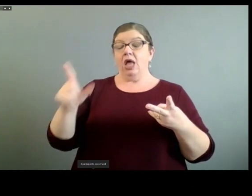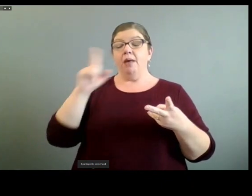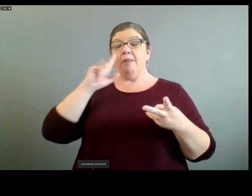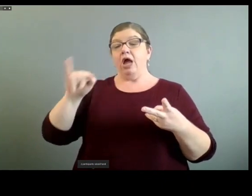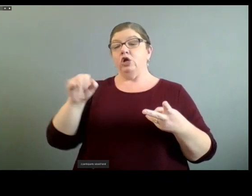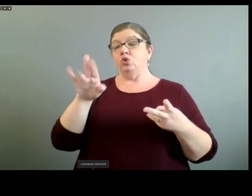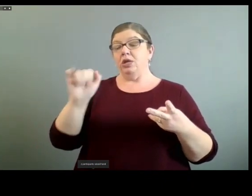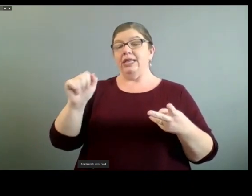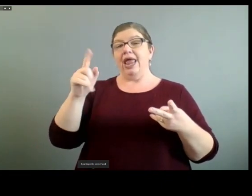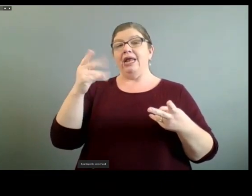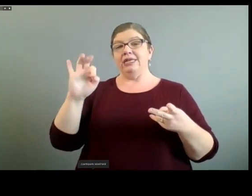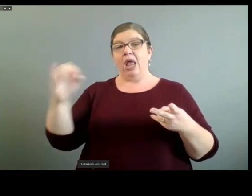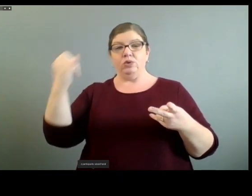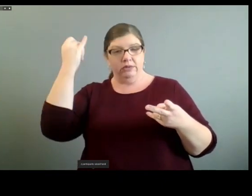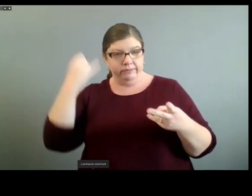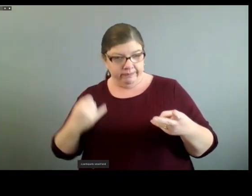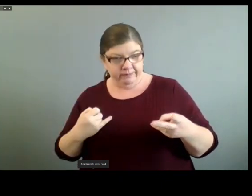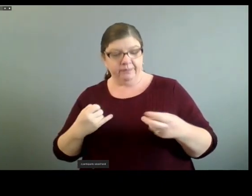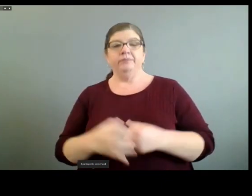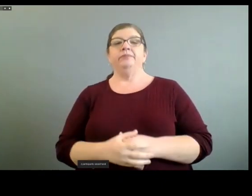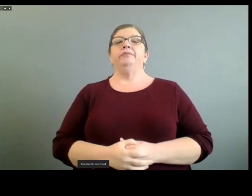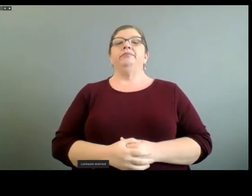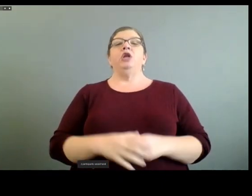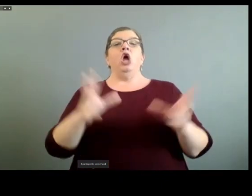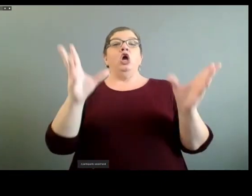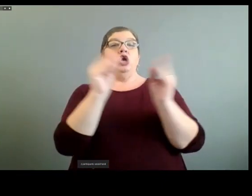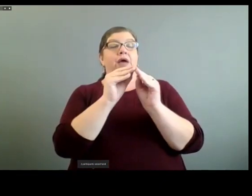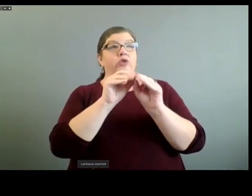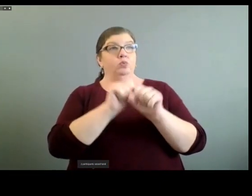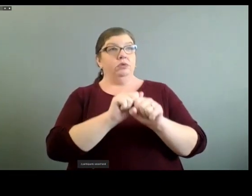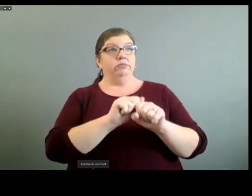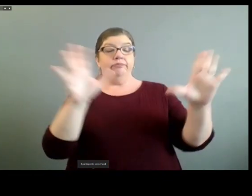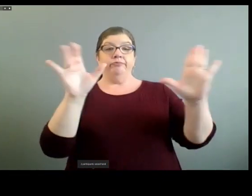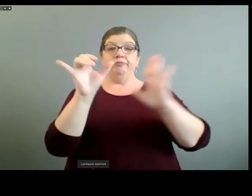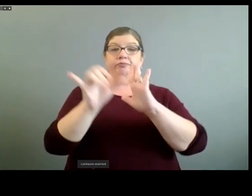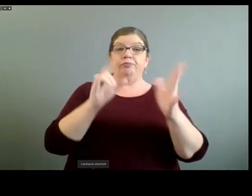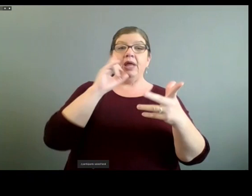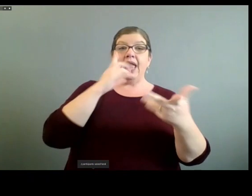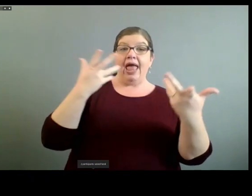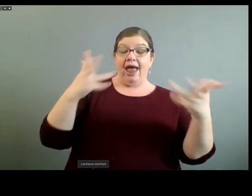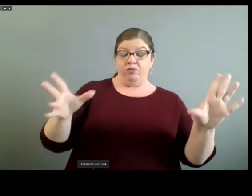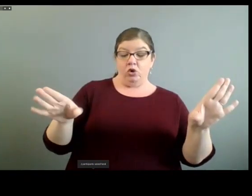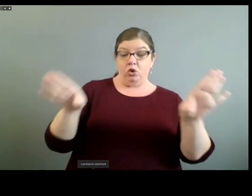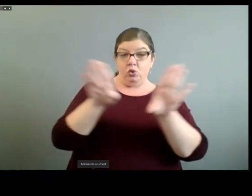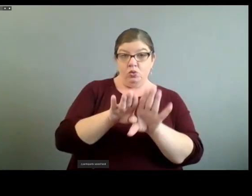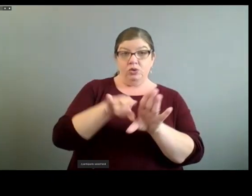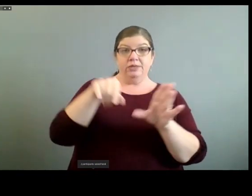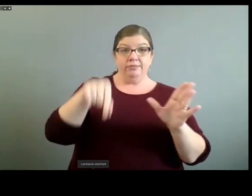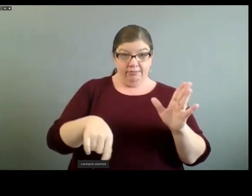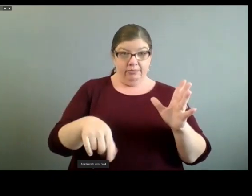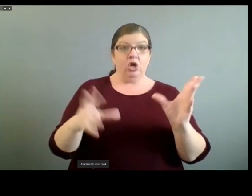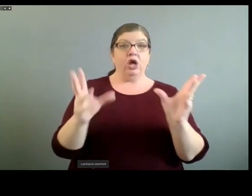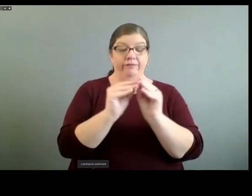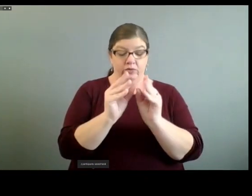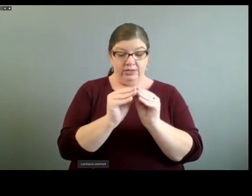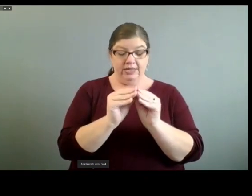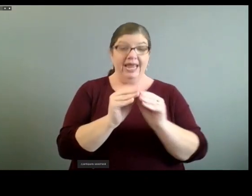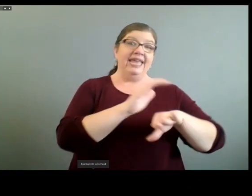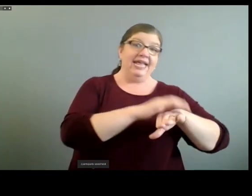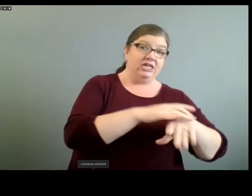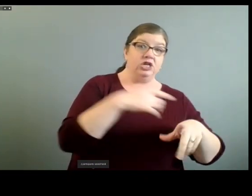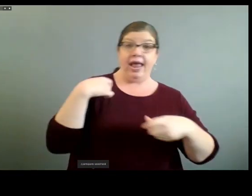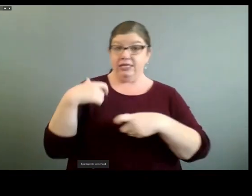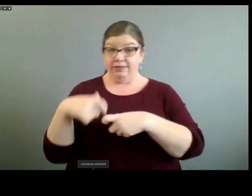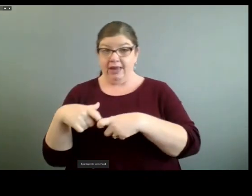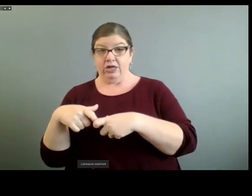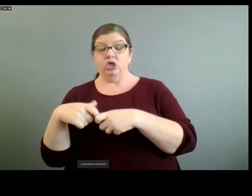Julia Townsend. Videos of the press conference will be available shortly after the conclusion of the press conference in English and Spanish on